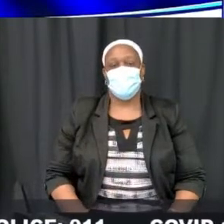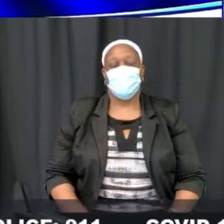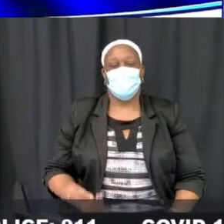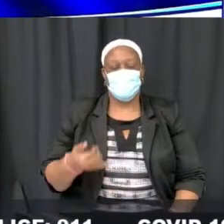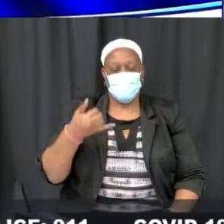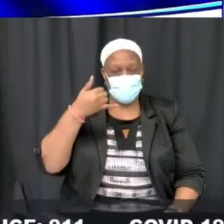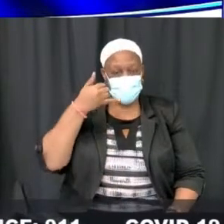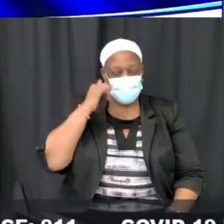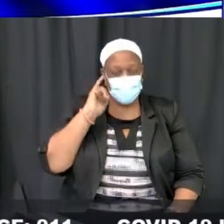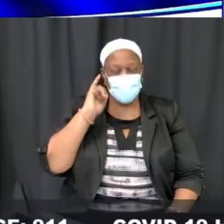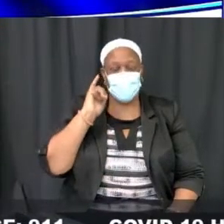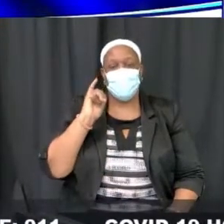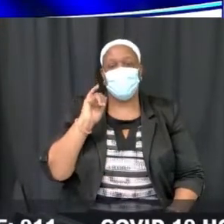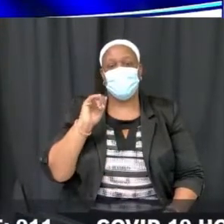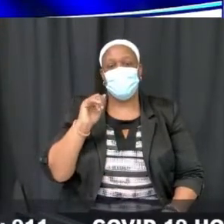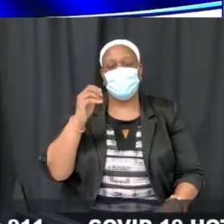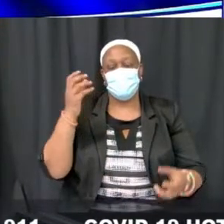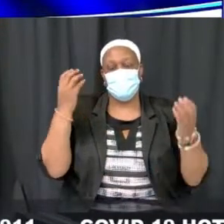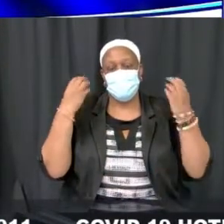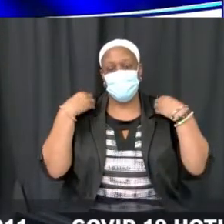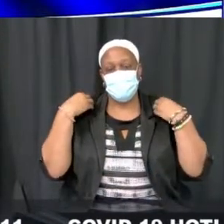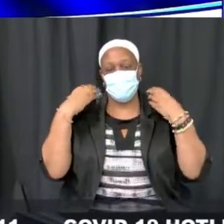grief on the